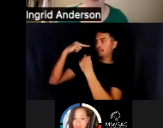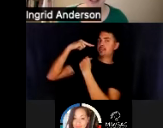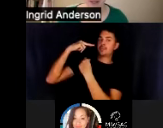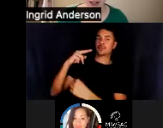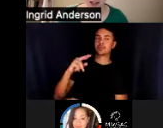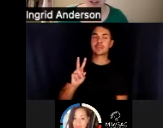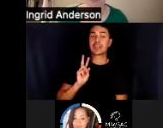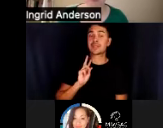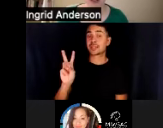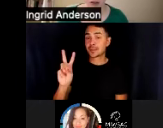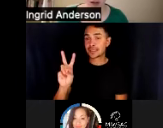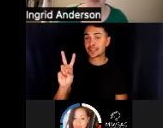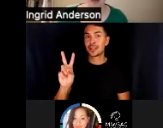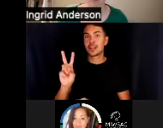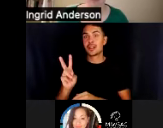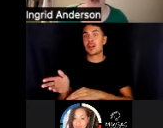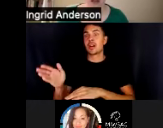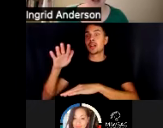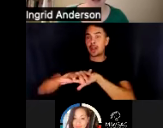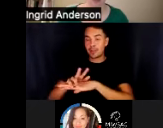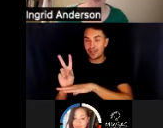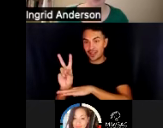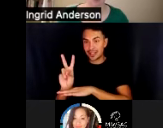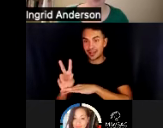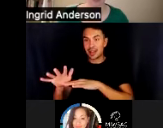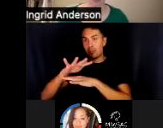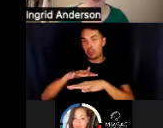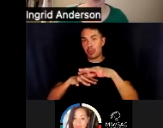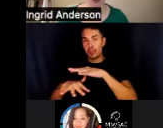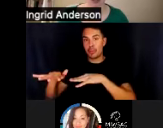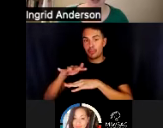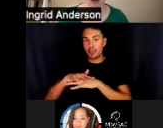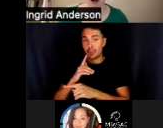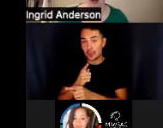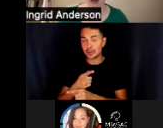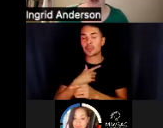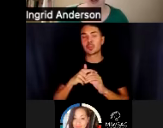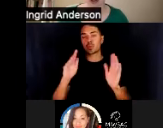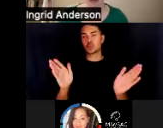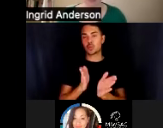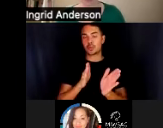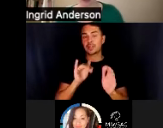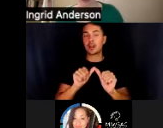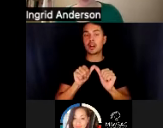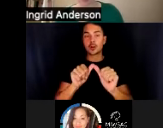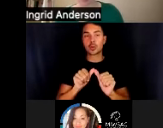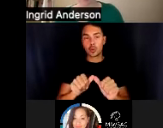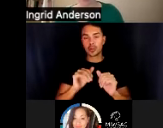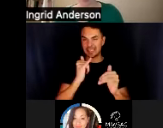victimization upon victimization within the family, right? But we want to encourage that ongoing critical